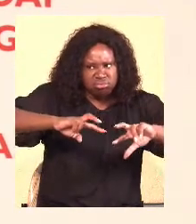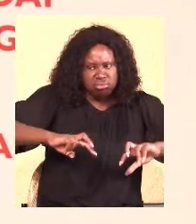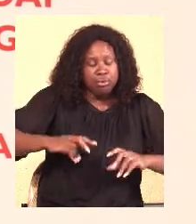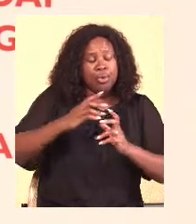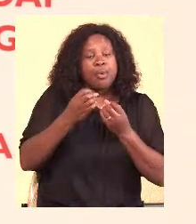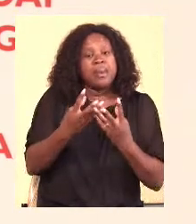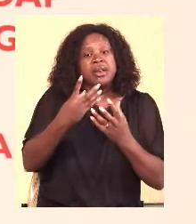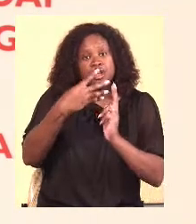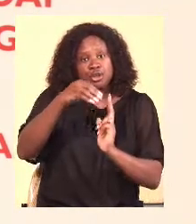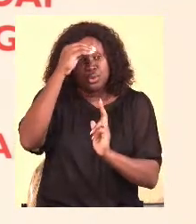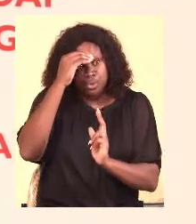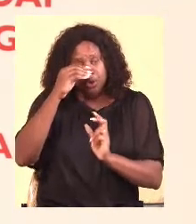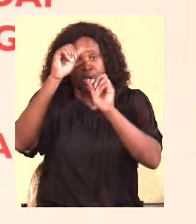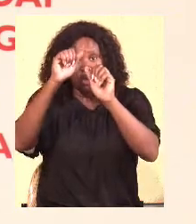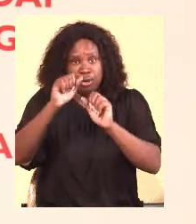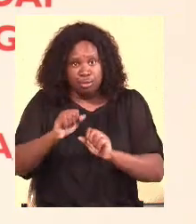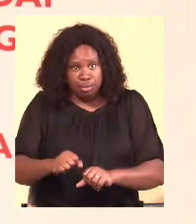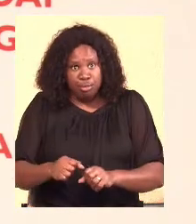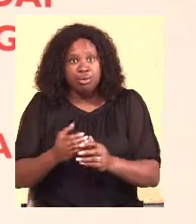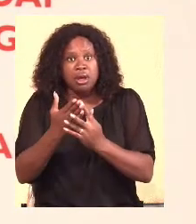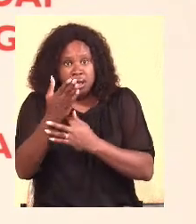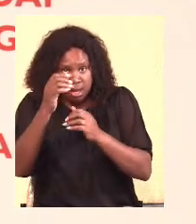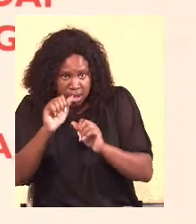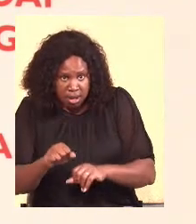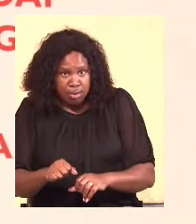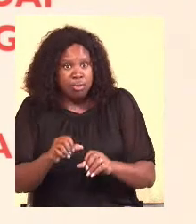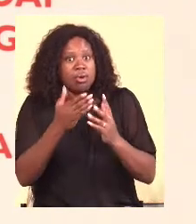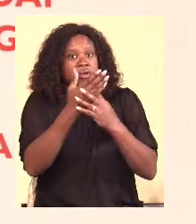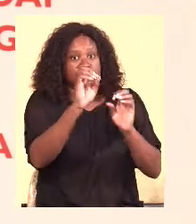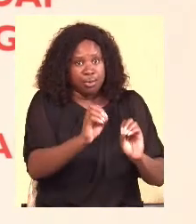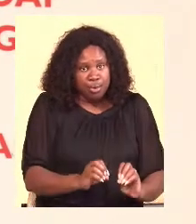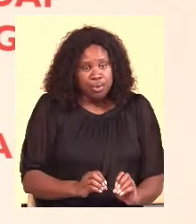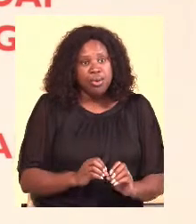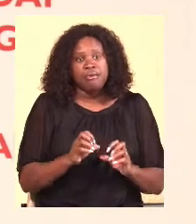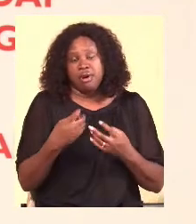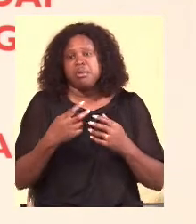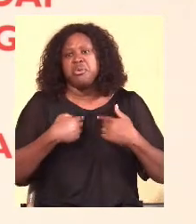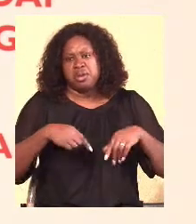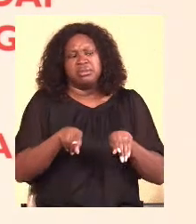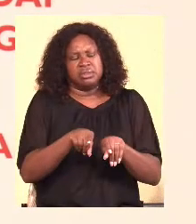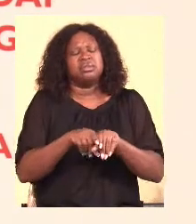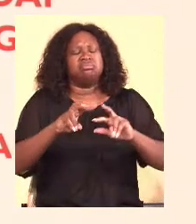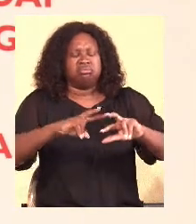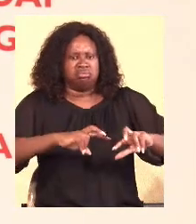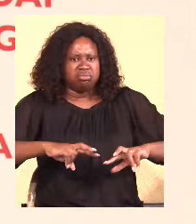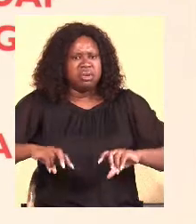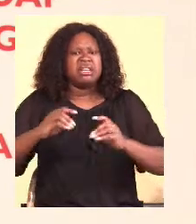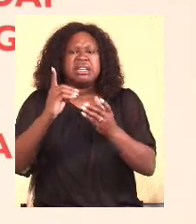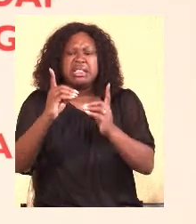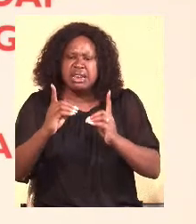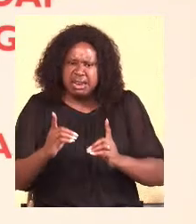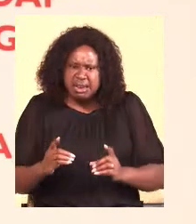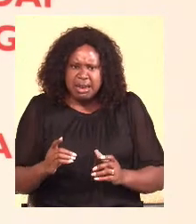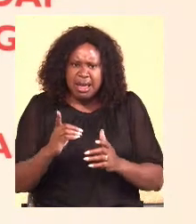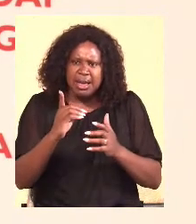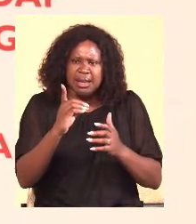those that are able to get the access to our online platforms. So we are busy capturing data to know who is